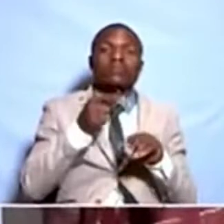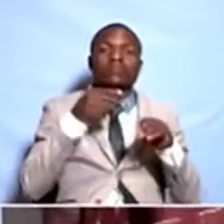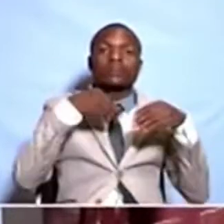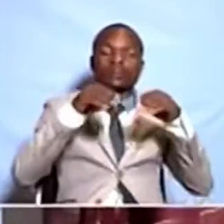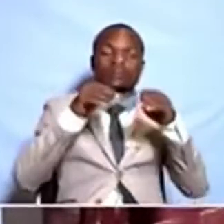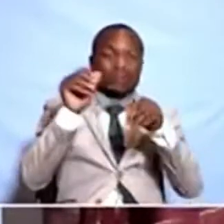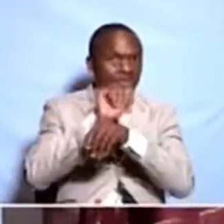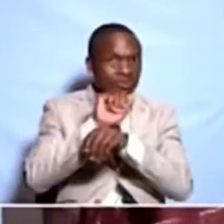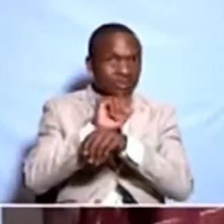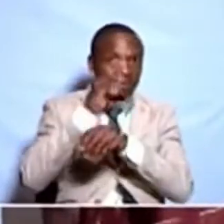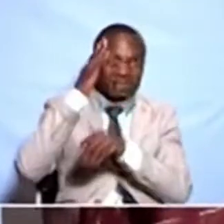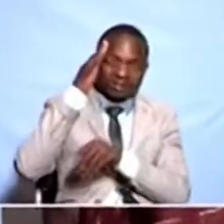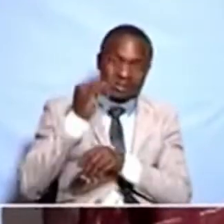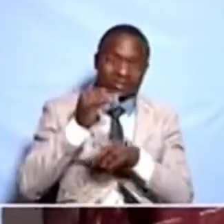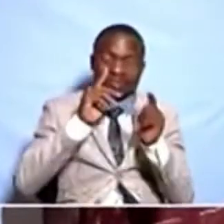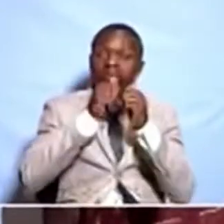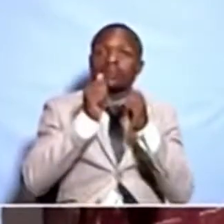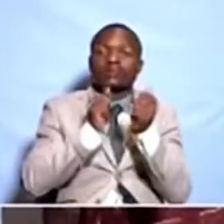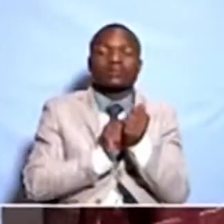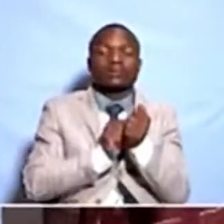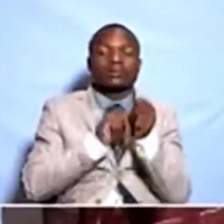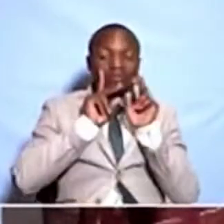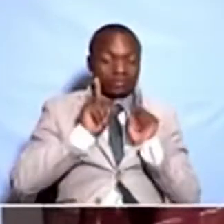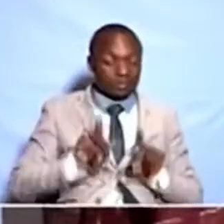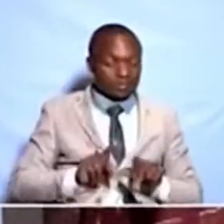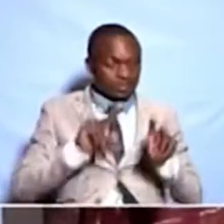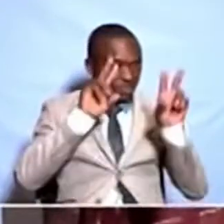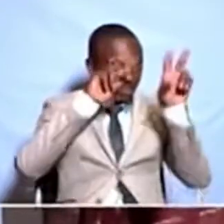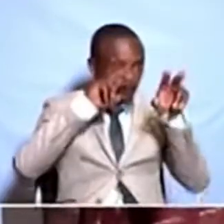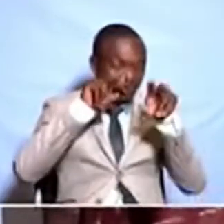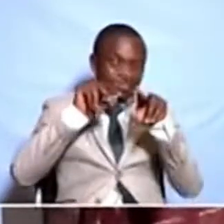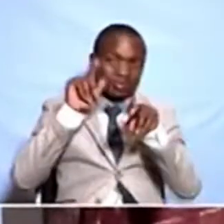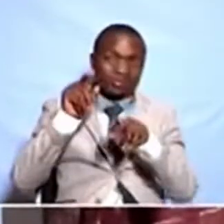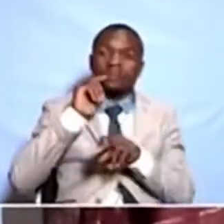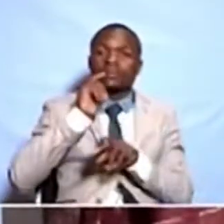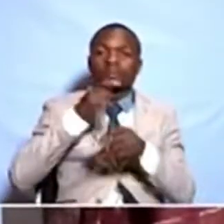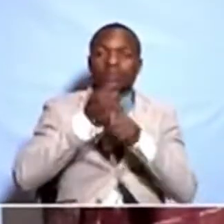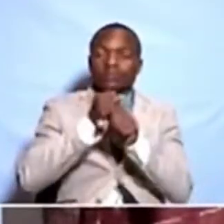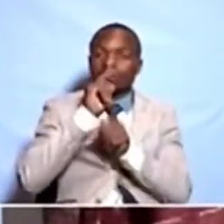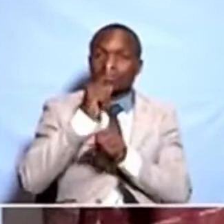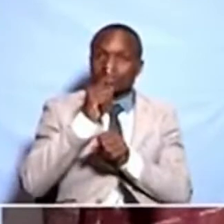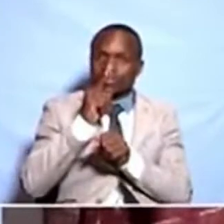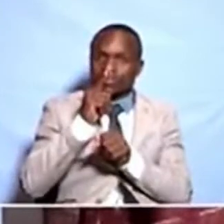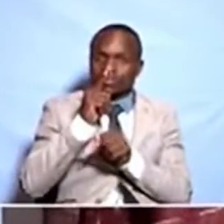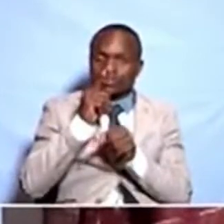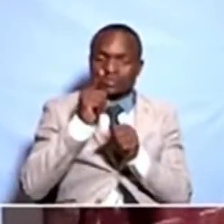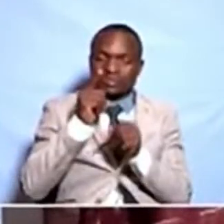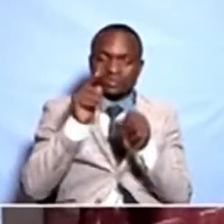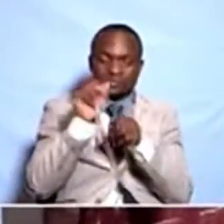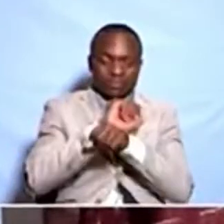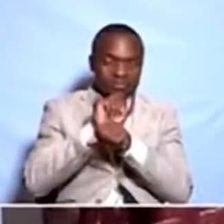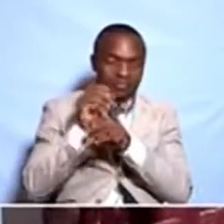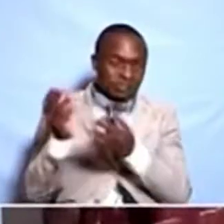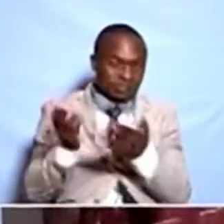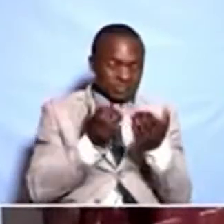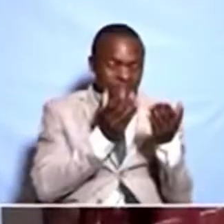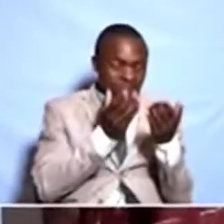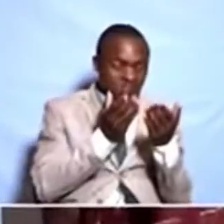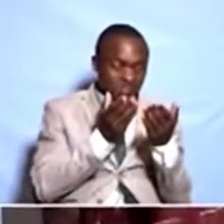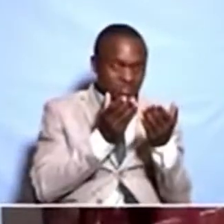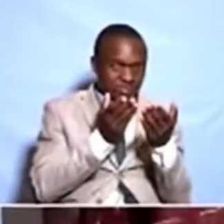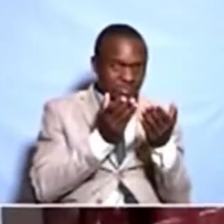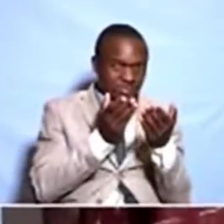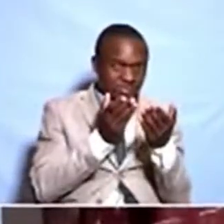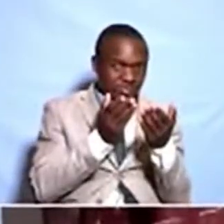that's why we talk of a physical inspection. So you must make sure that the vehicle is taken to theft of motor vehicle and also to RATSA